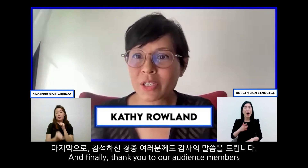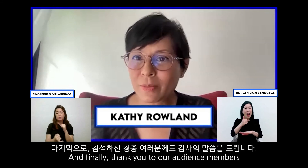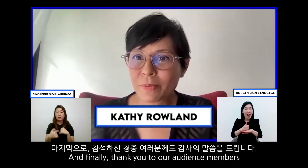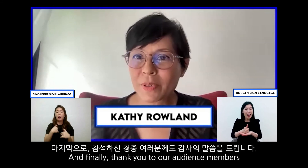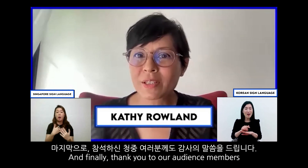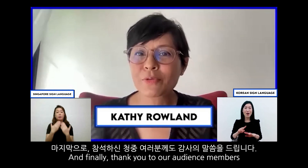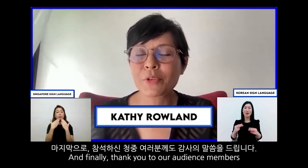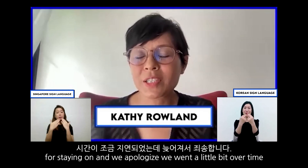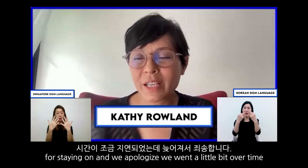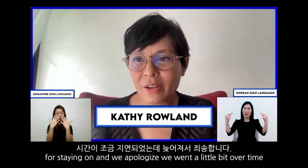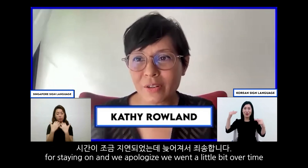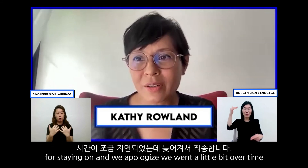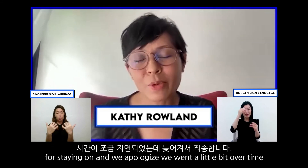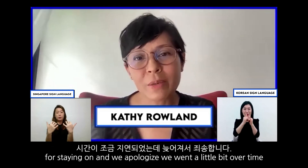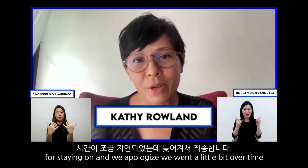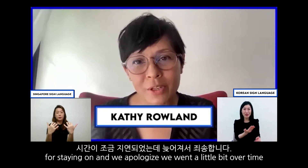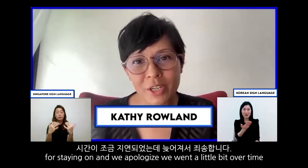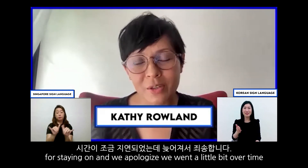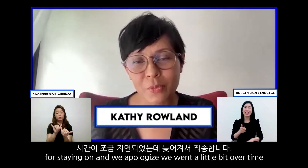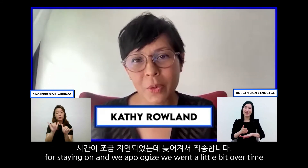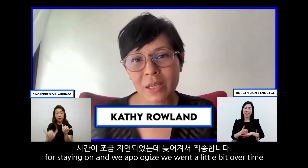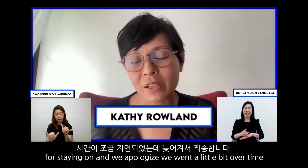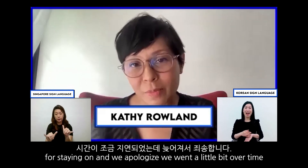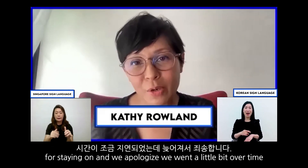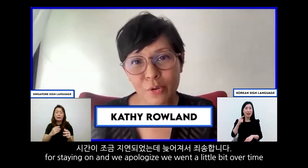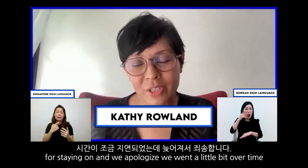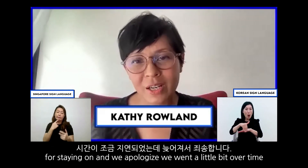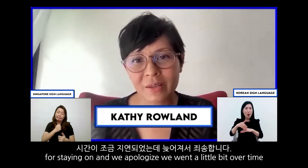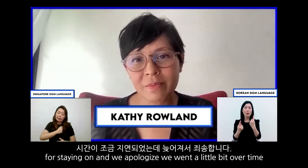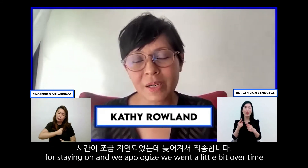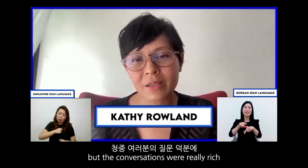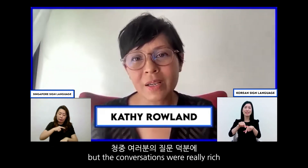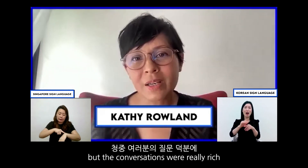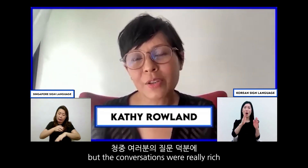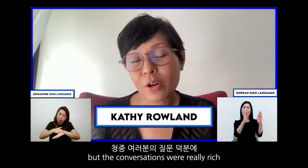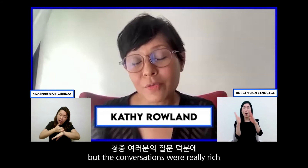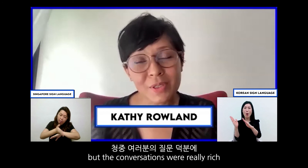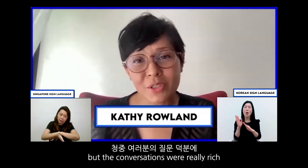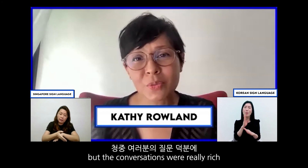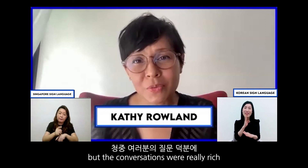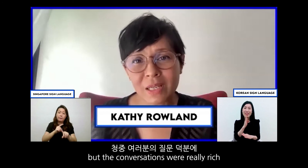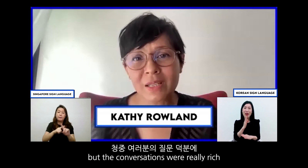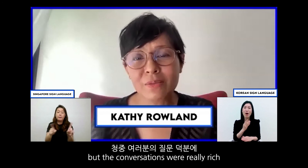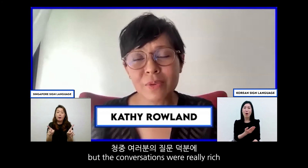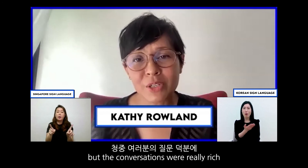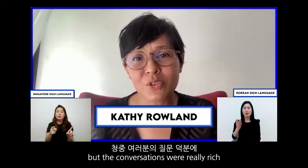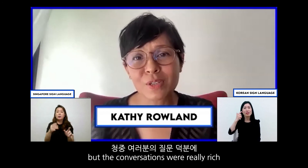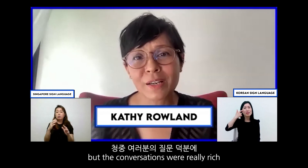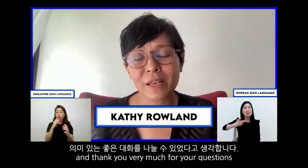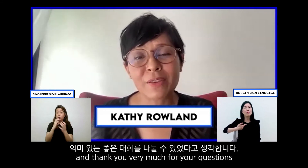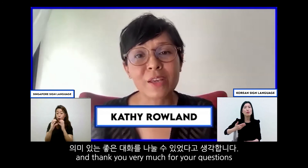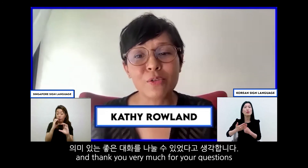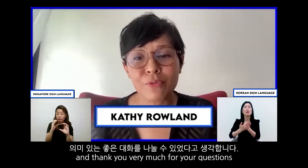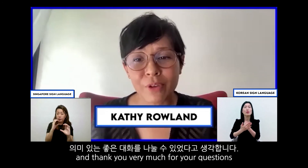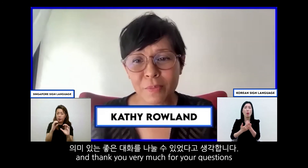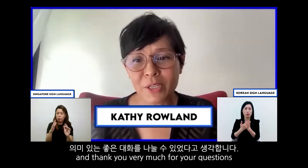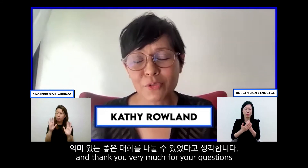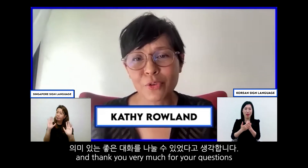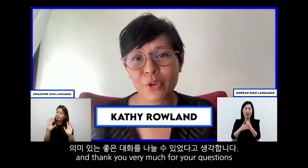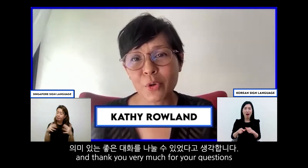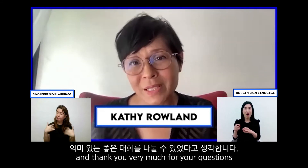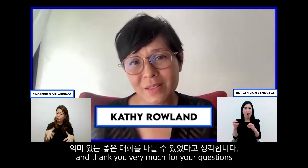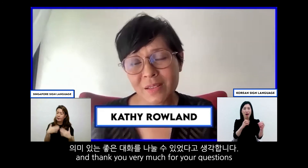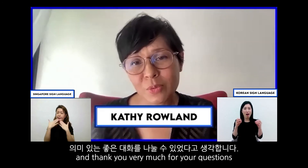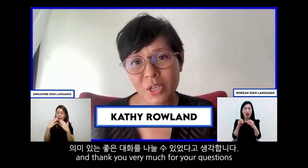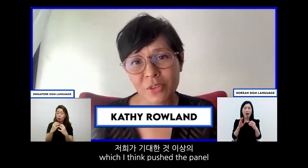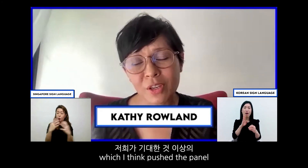you to our audience members for staying on, and we apologize that we went a little bit over time, but the conversations were really rich, and thank you very much